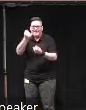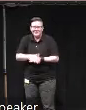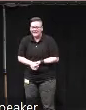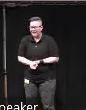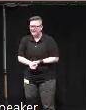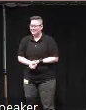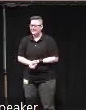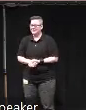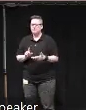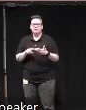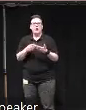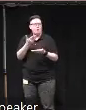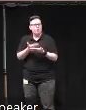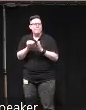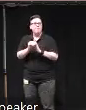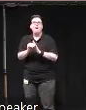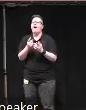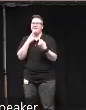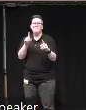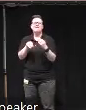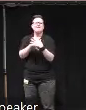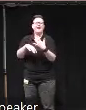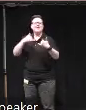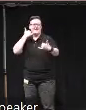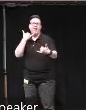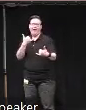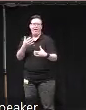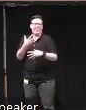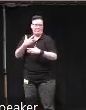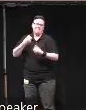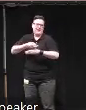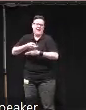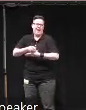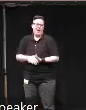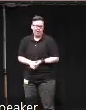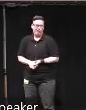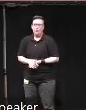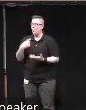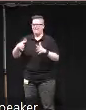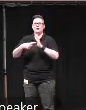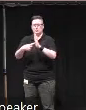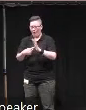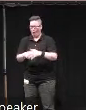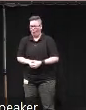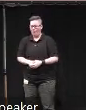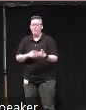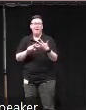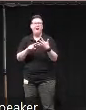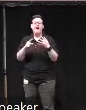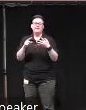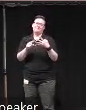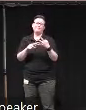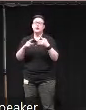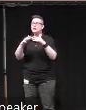is a proven model of effective telehealth care that we have demonstrated, and diversity in terms